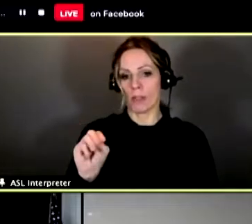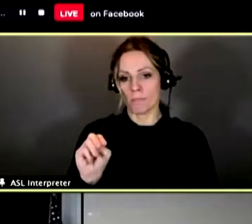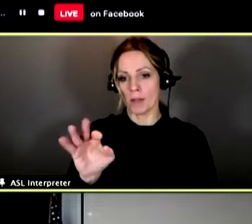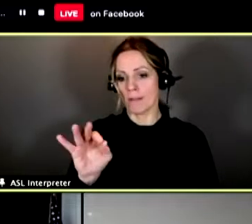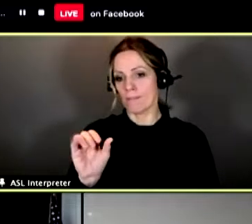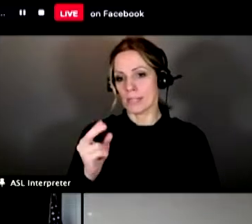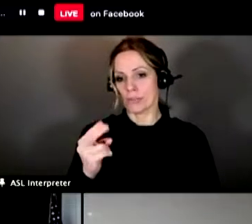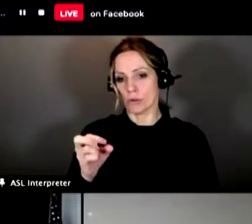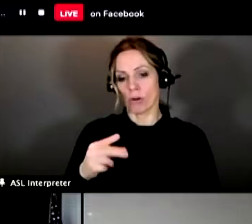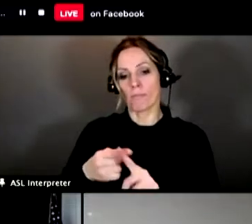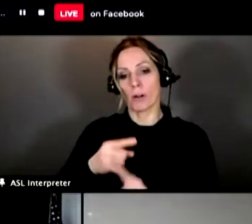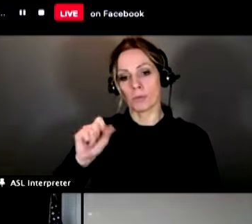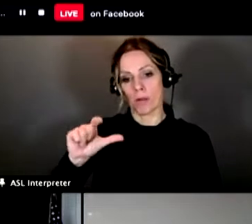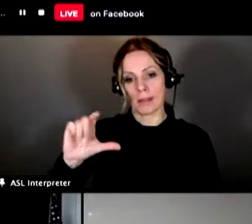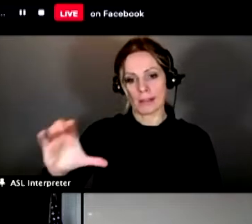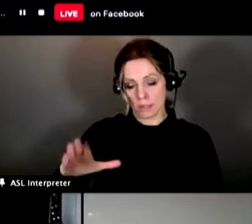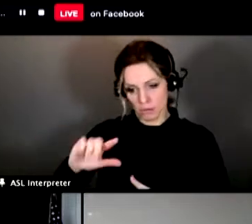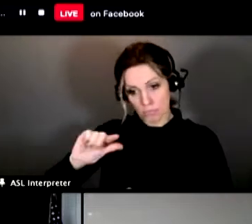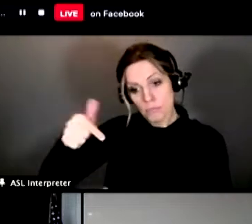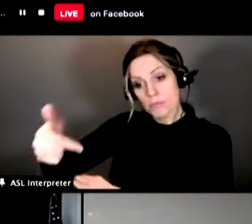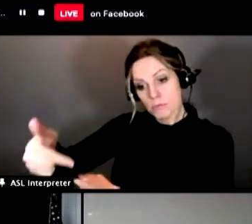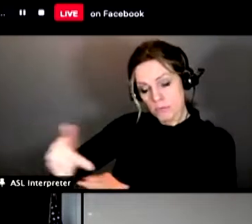Michael. Yes.